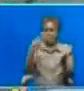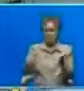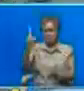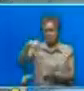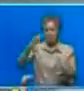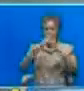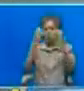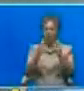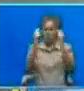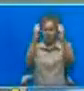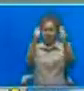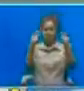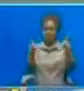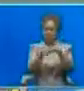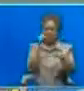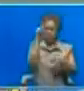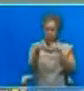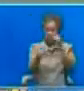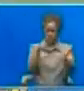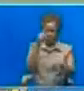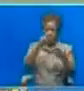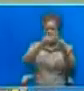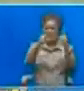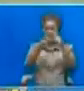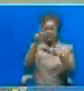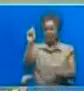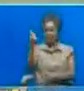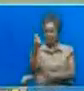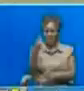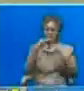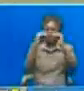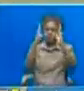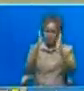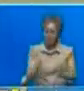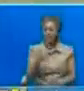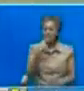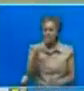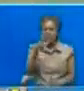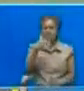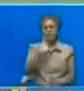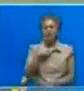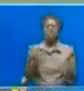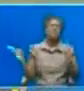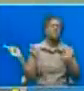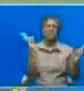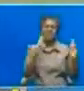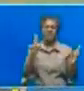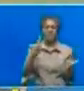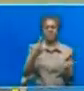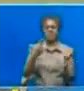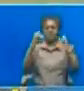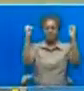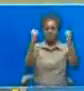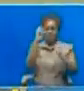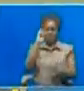for the World Cup, and despite criticism on the hockey standards in the country, coach Joseph Penda says his charges are ready to shine. When you look at